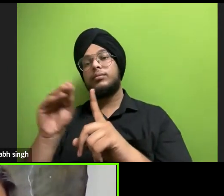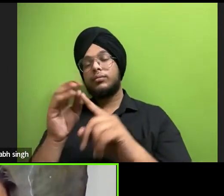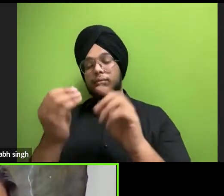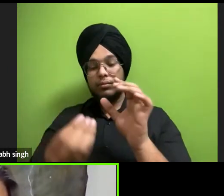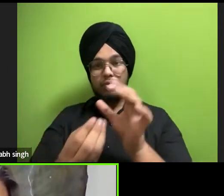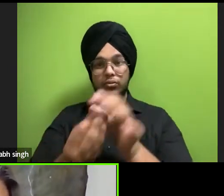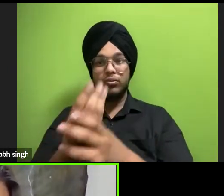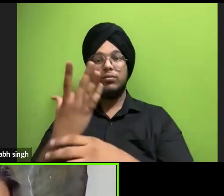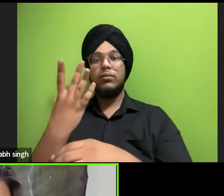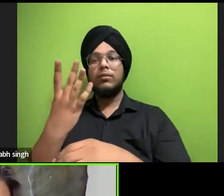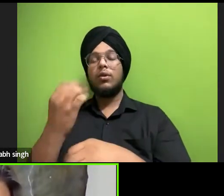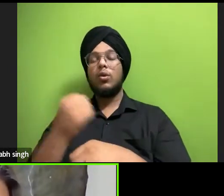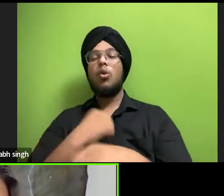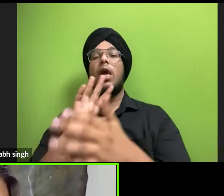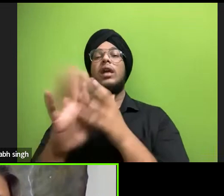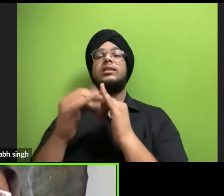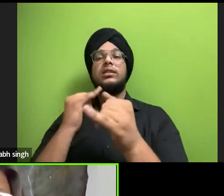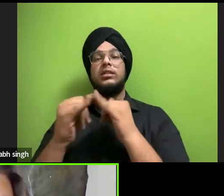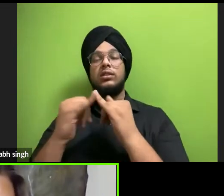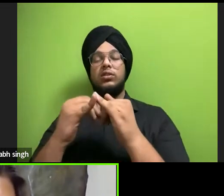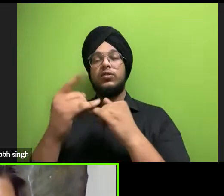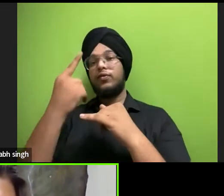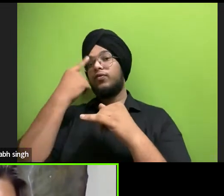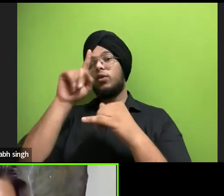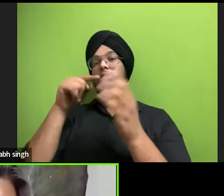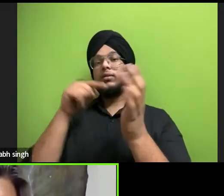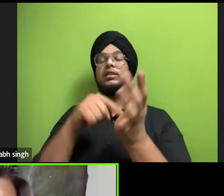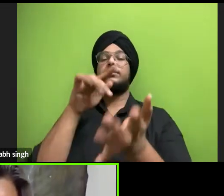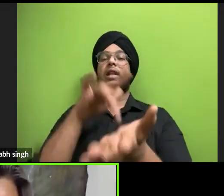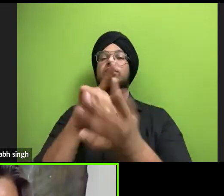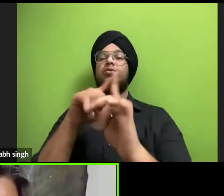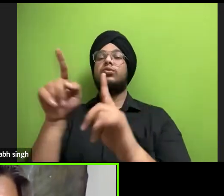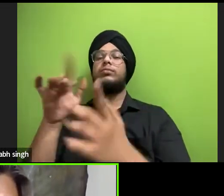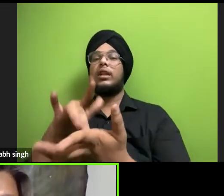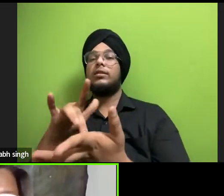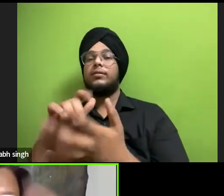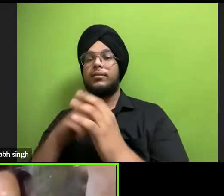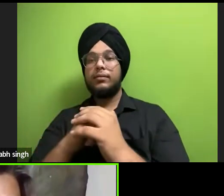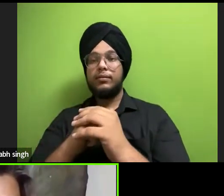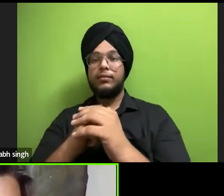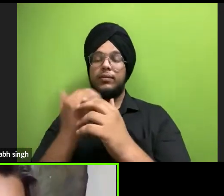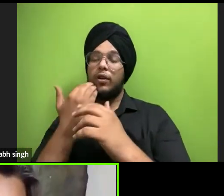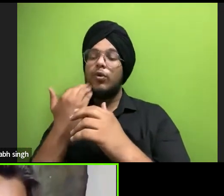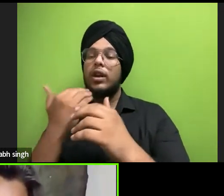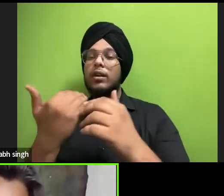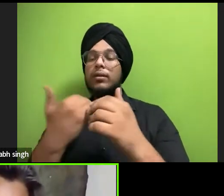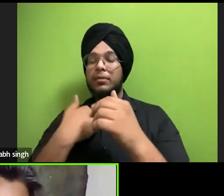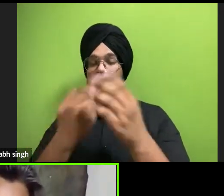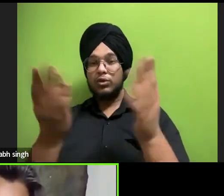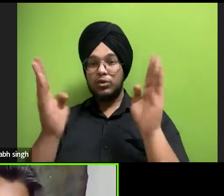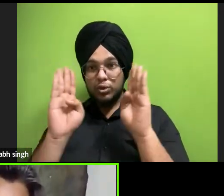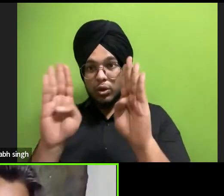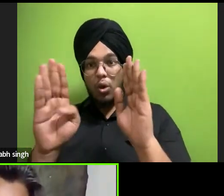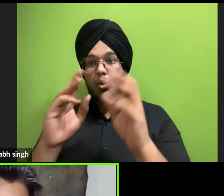amplifying our histories from this place. So when we do show